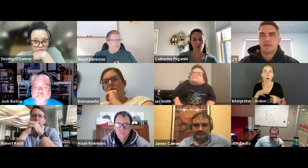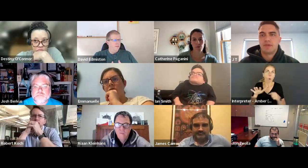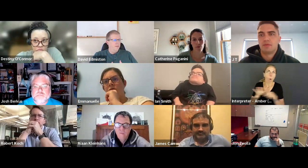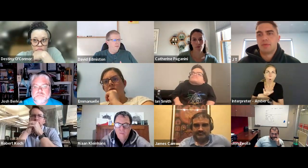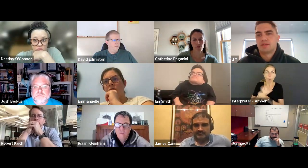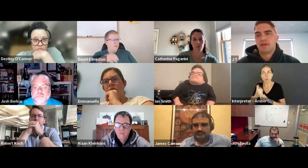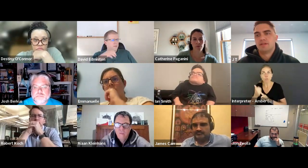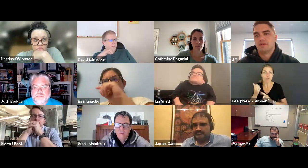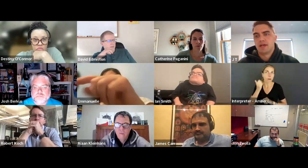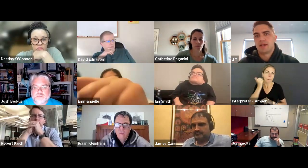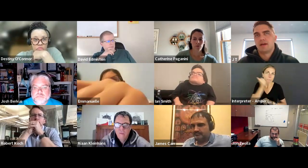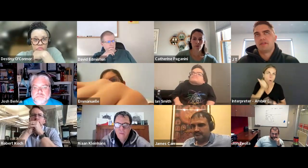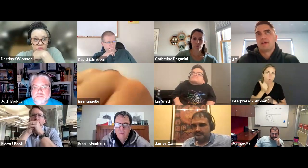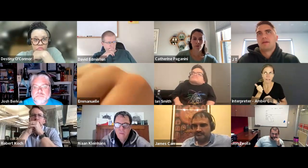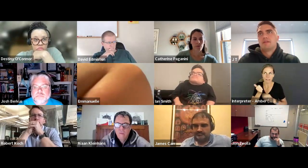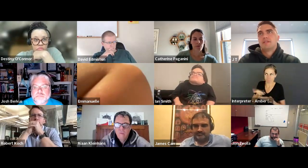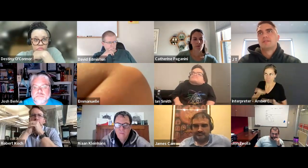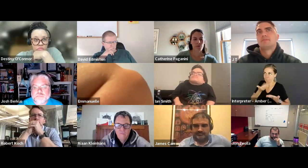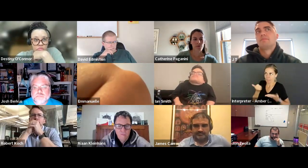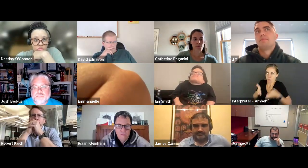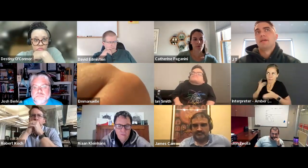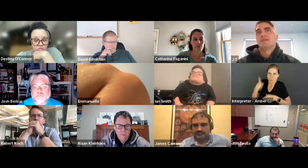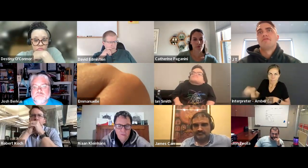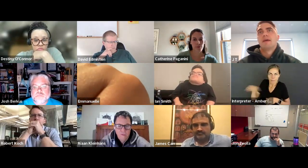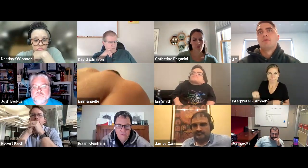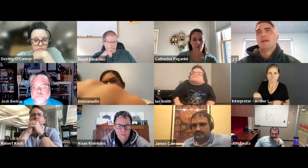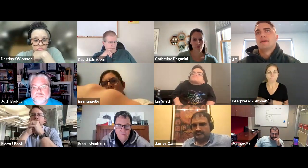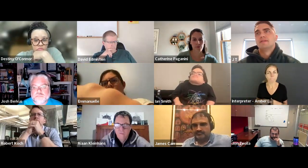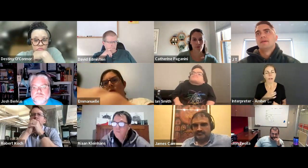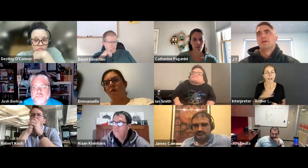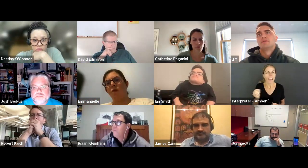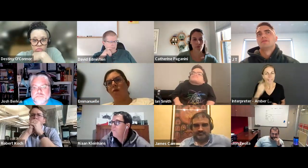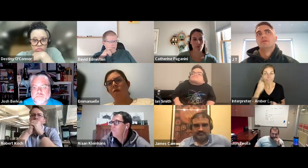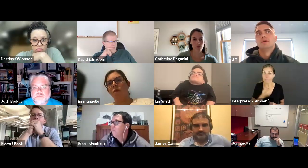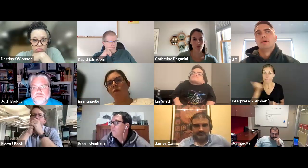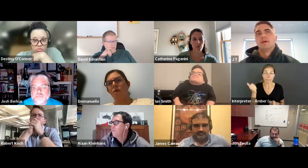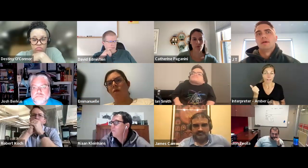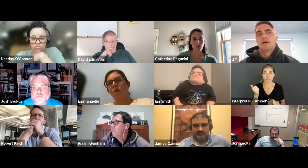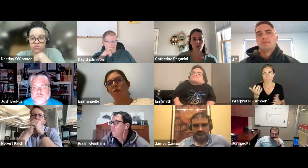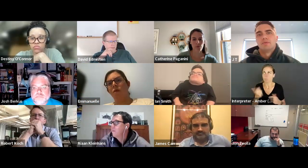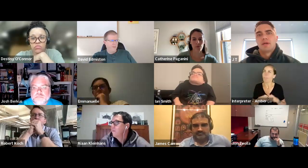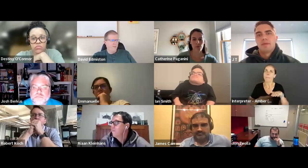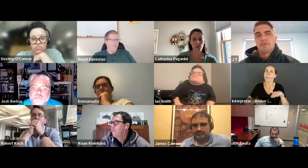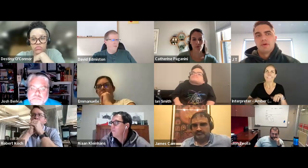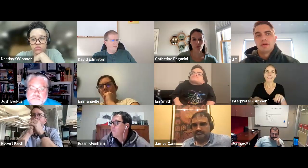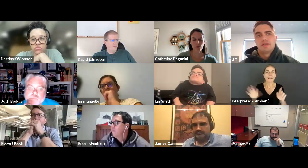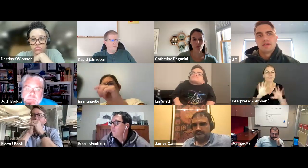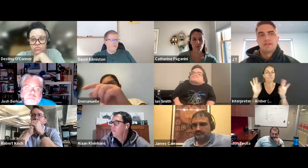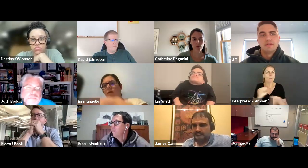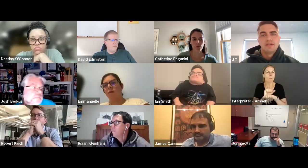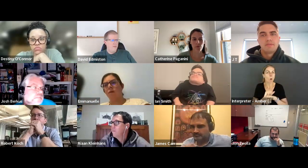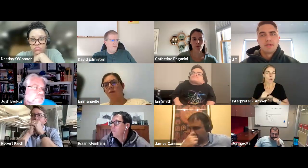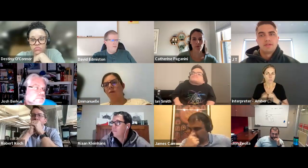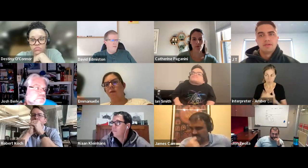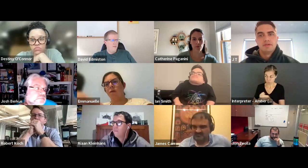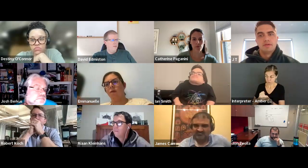what is going to be the best way to do that. And I think this basic framework connect is something to support our people, not just